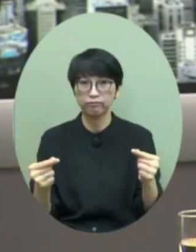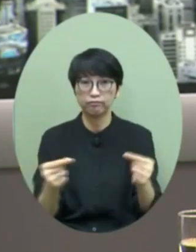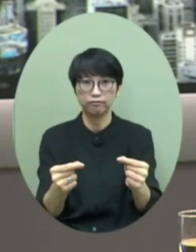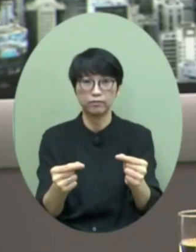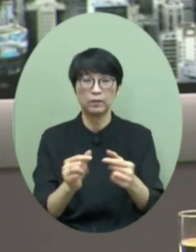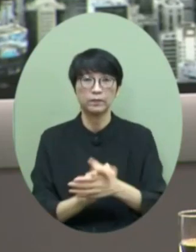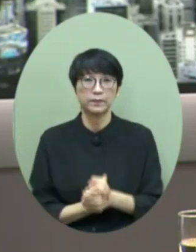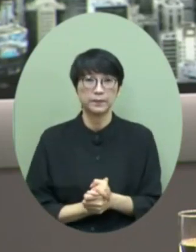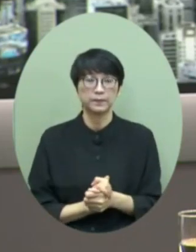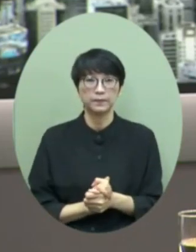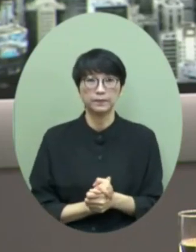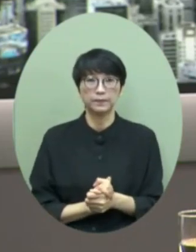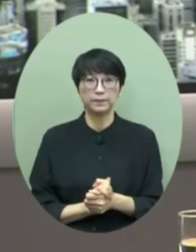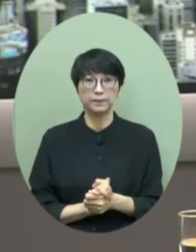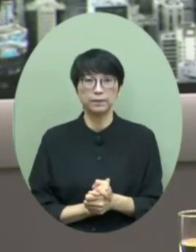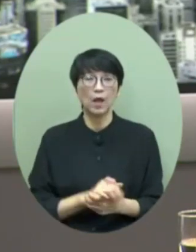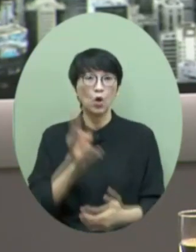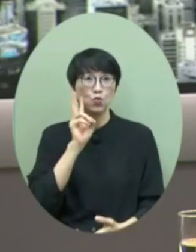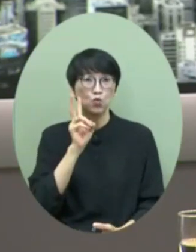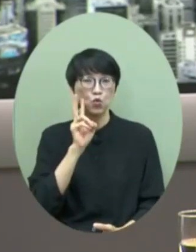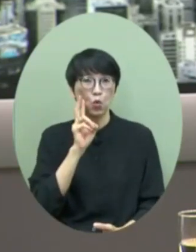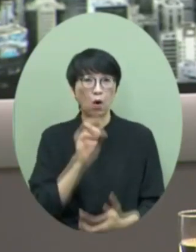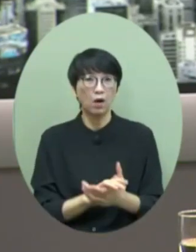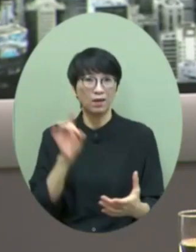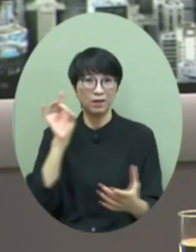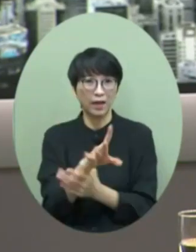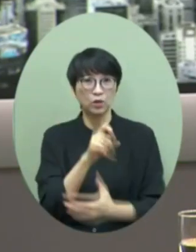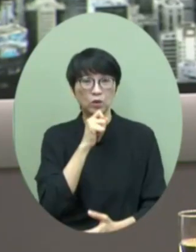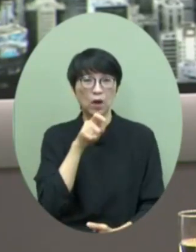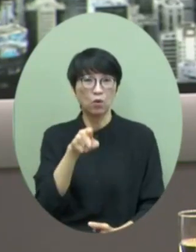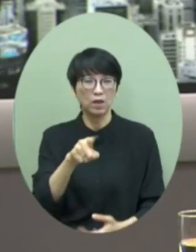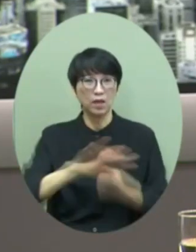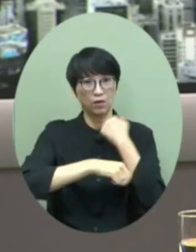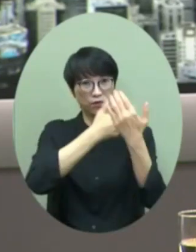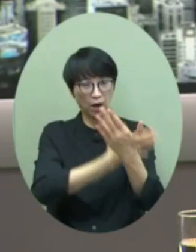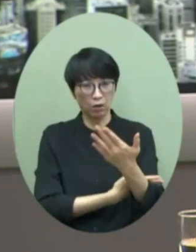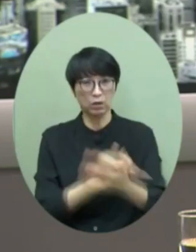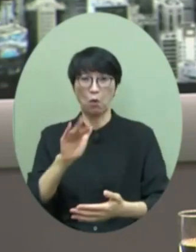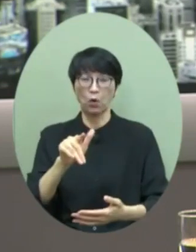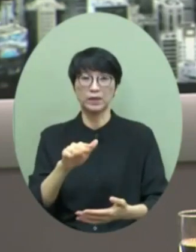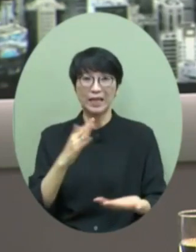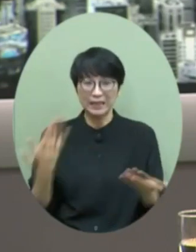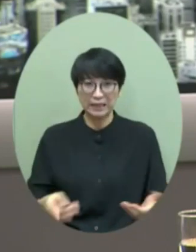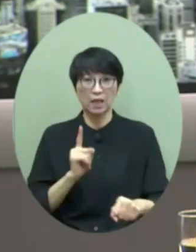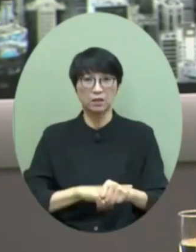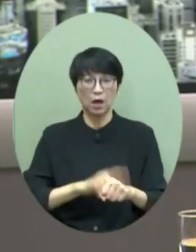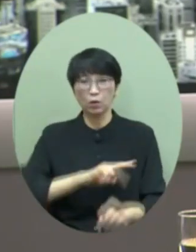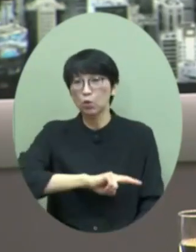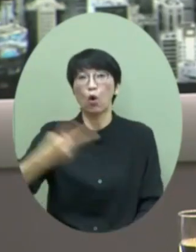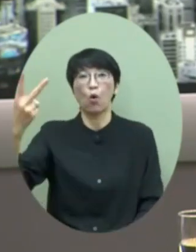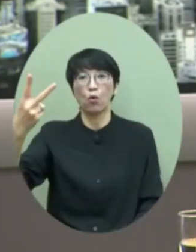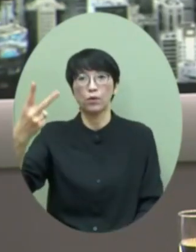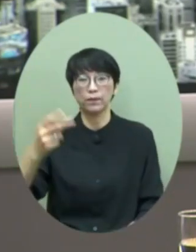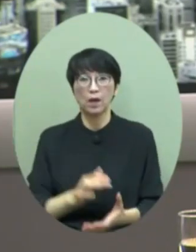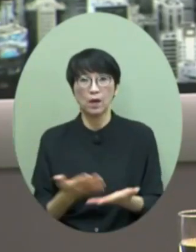long time ago. This is a time when we make this change. I have said that the law actually asks us to also